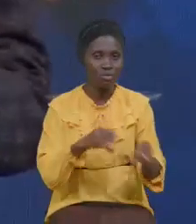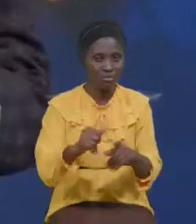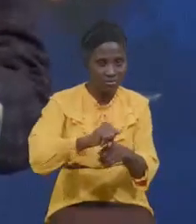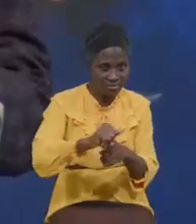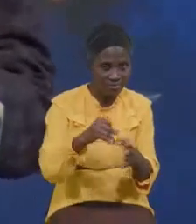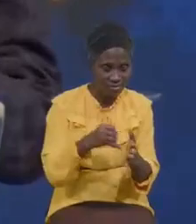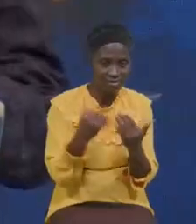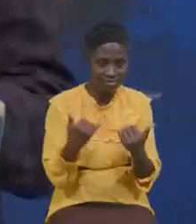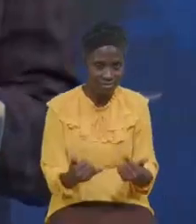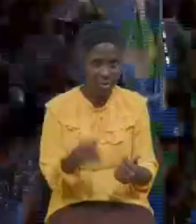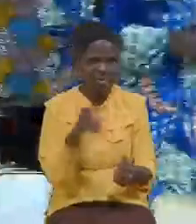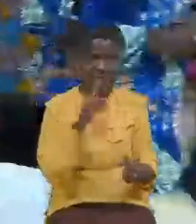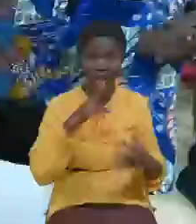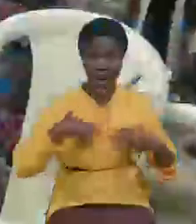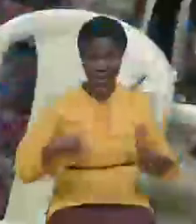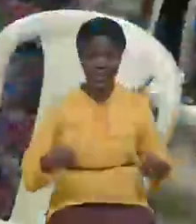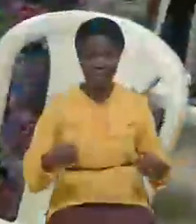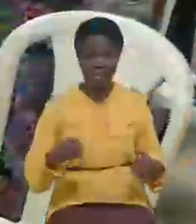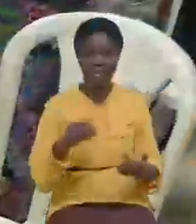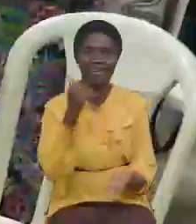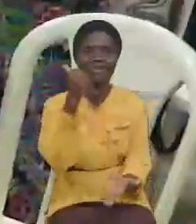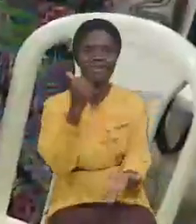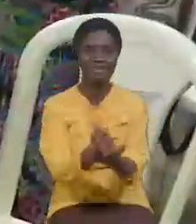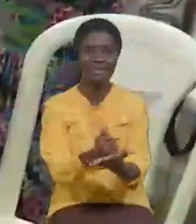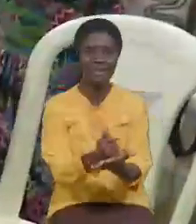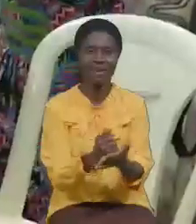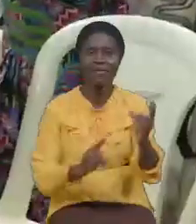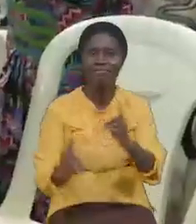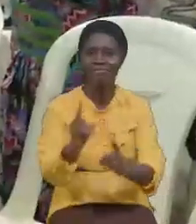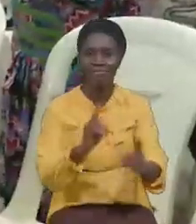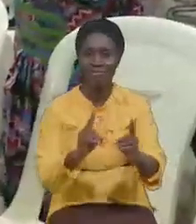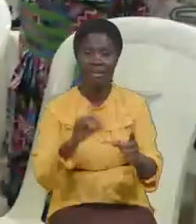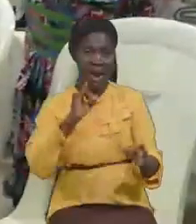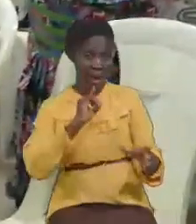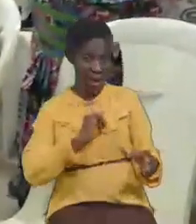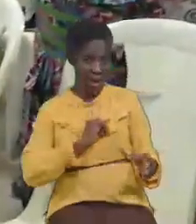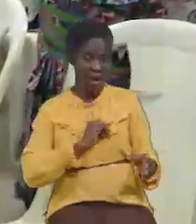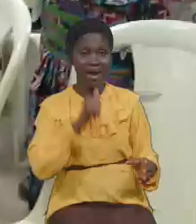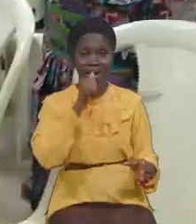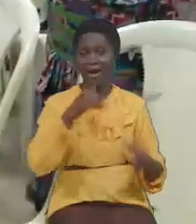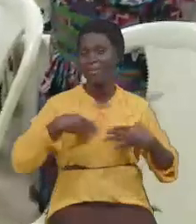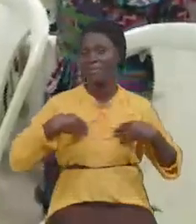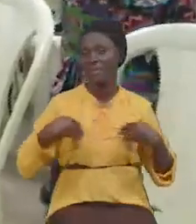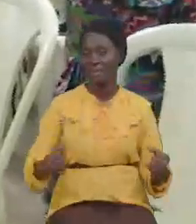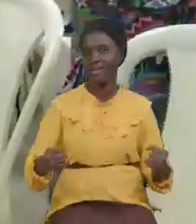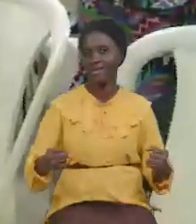You are healed. I am